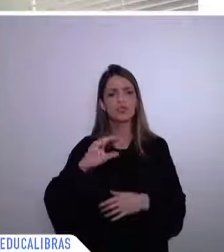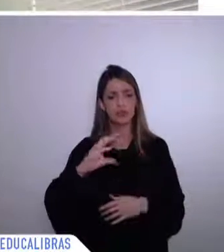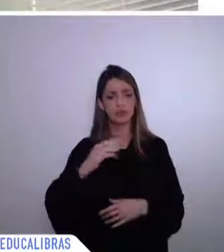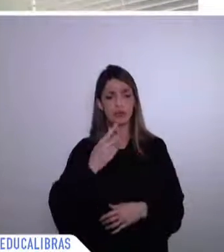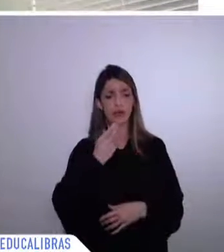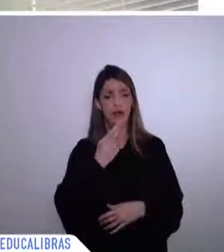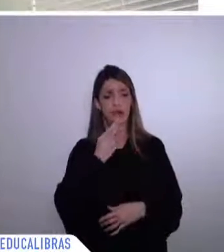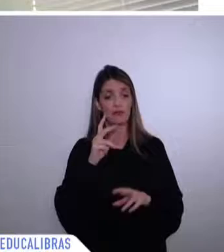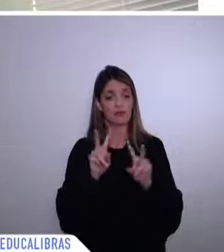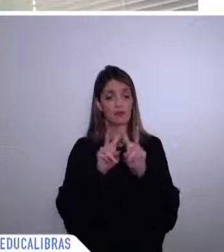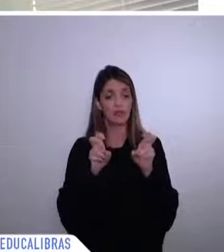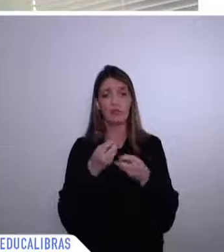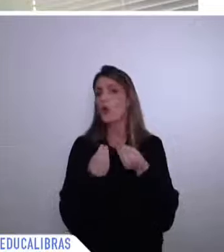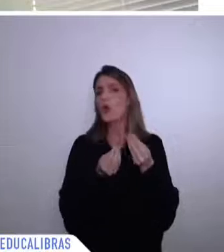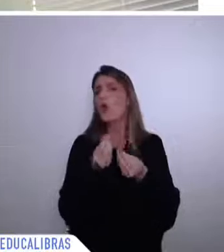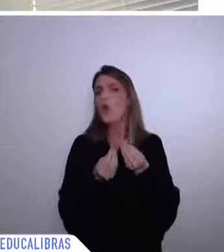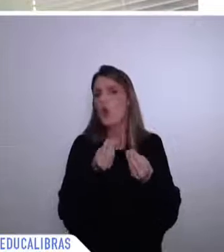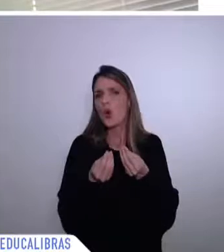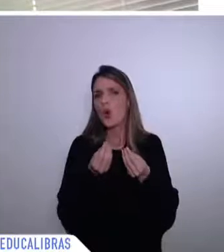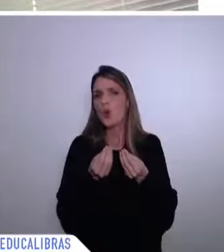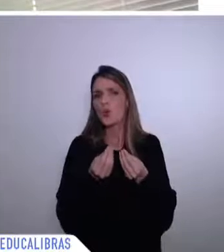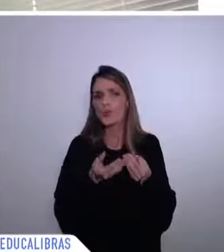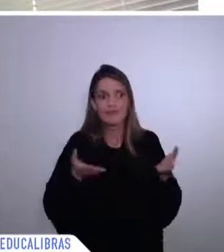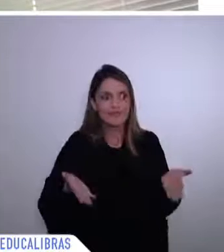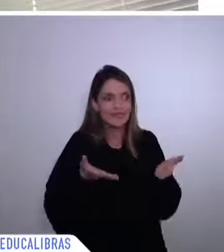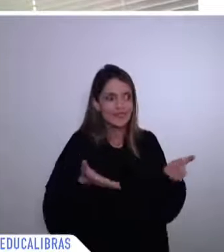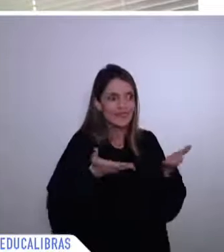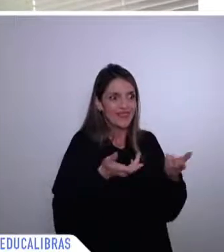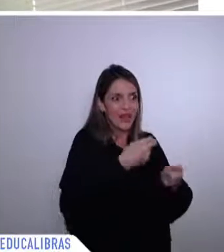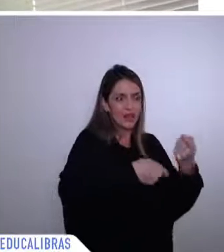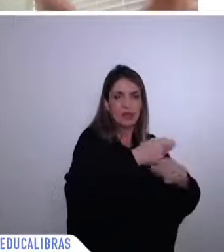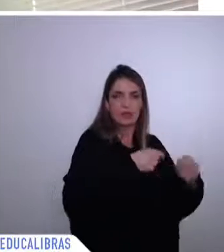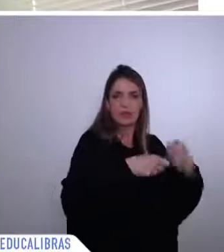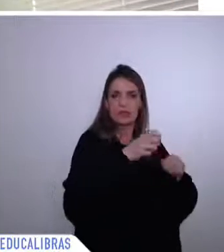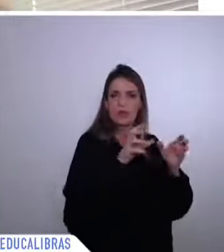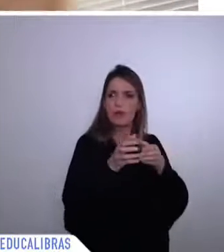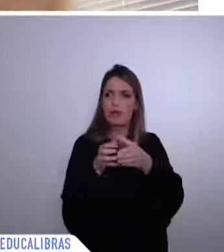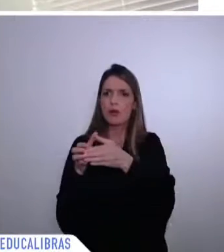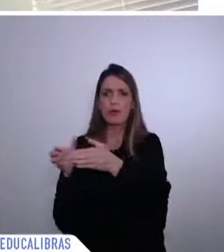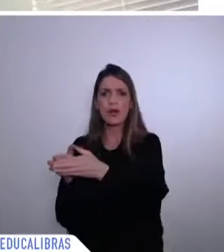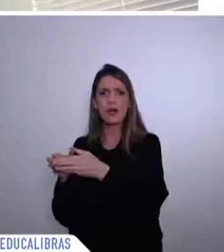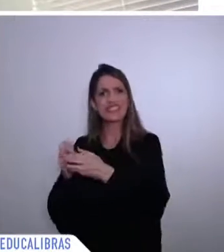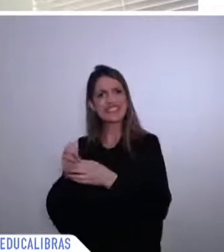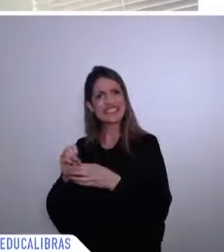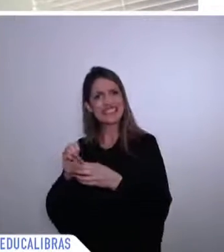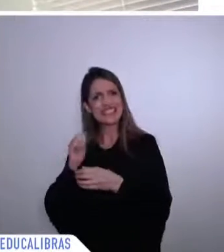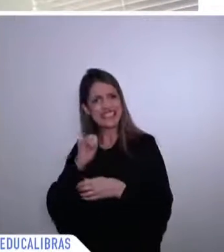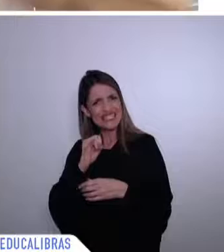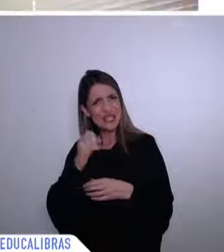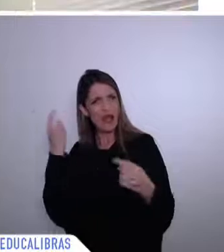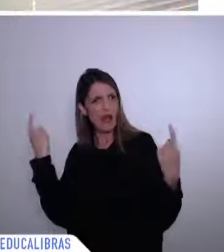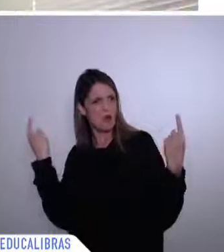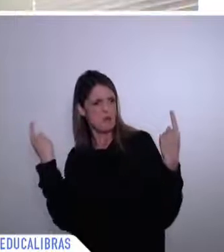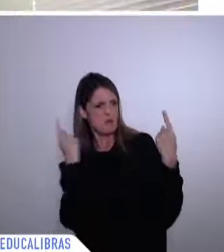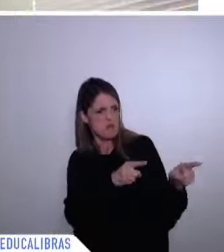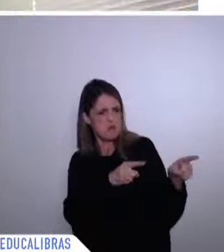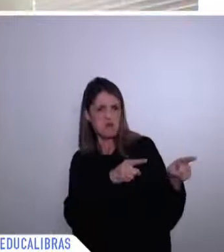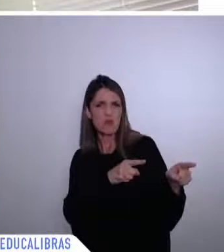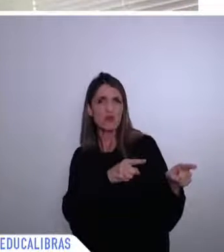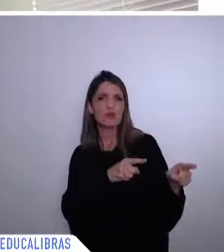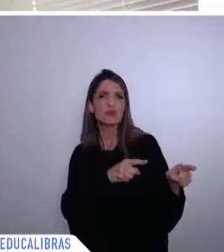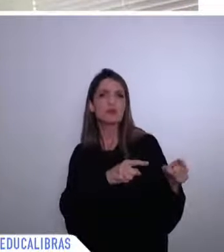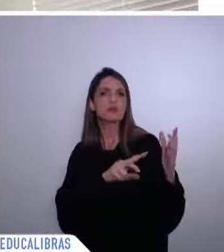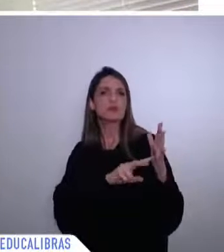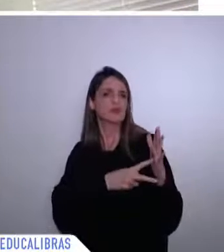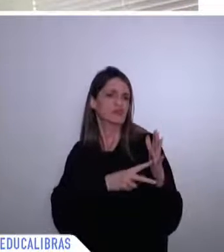fact, TUAC is the name of the institution. And how can reinforce negotiation between employers and staff members